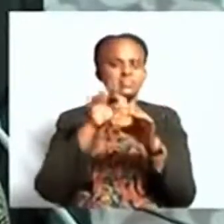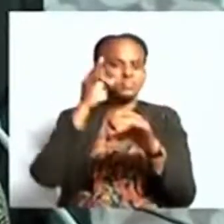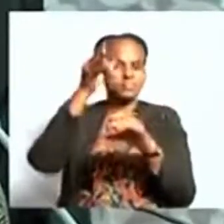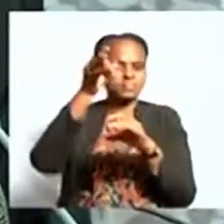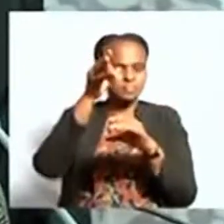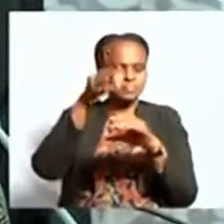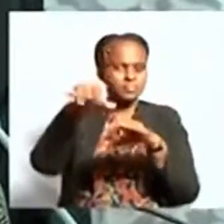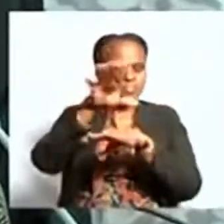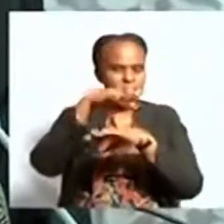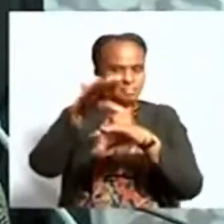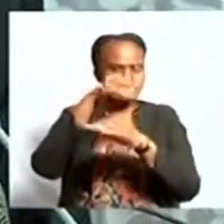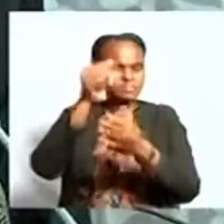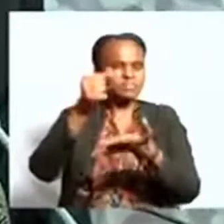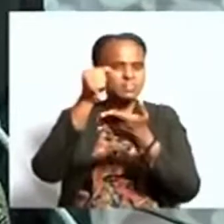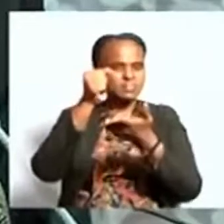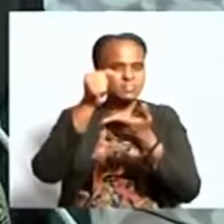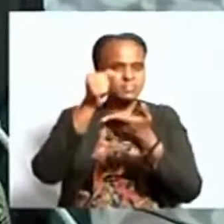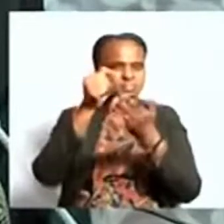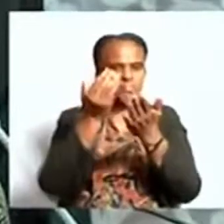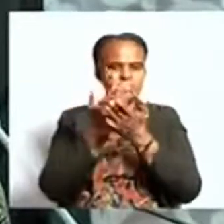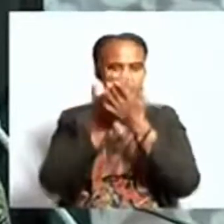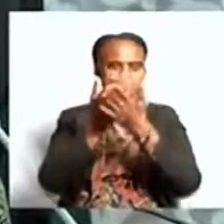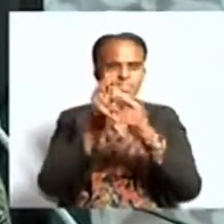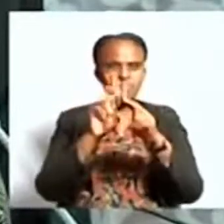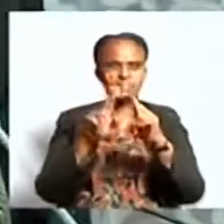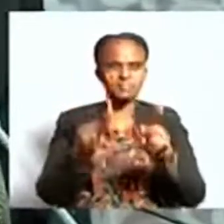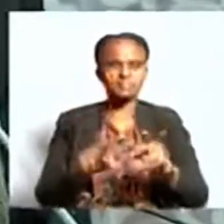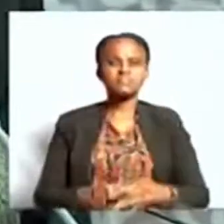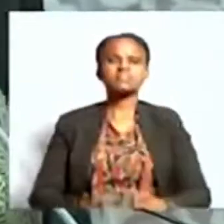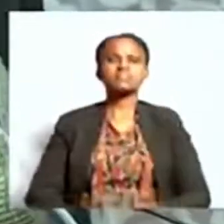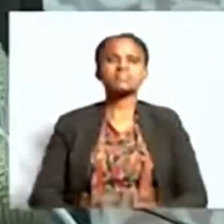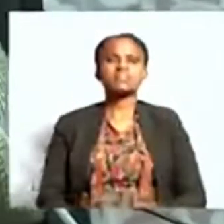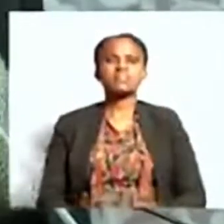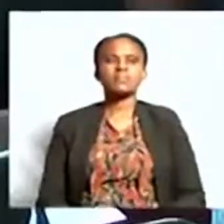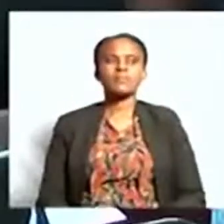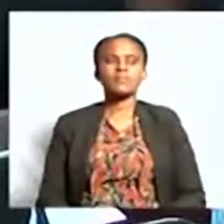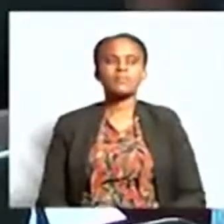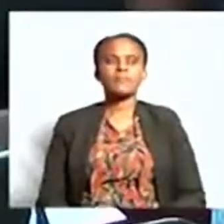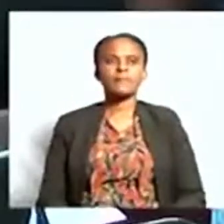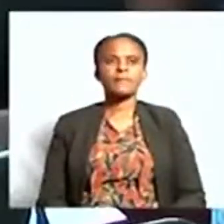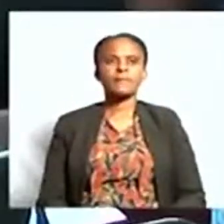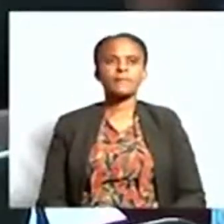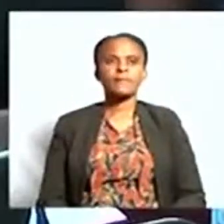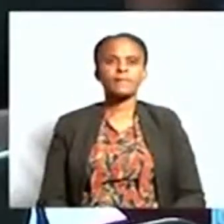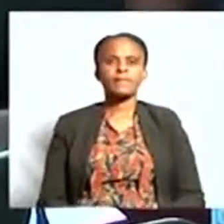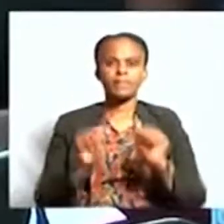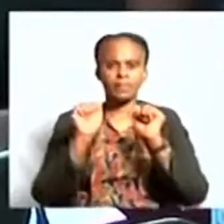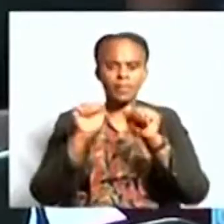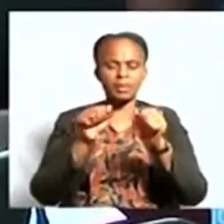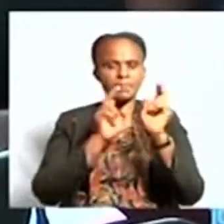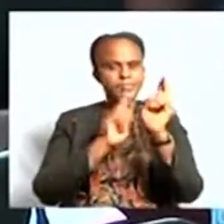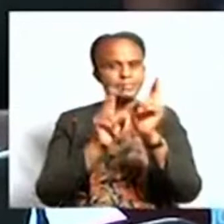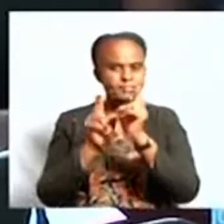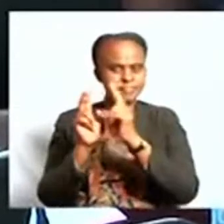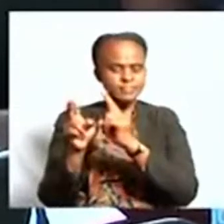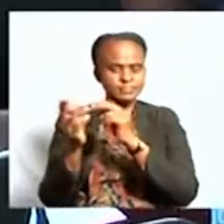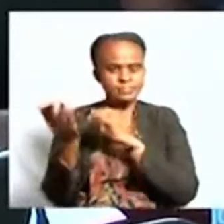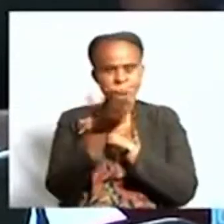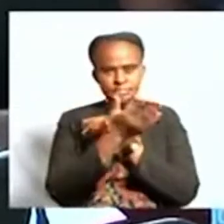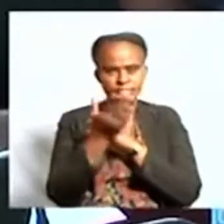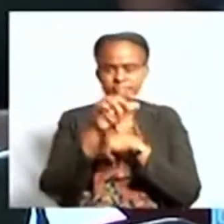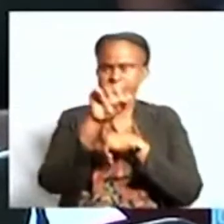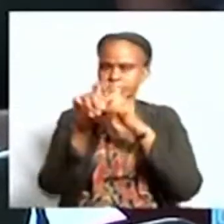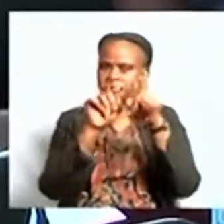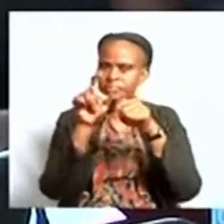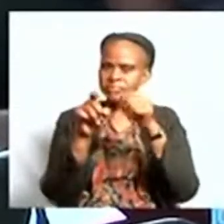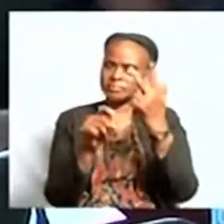correct above the budget? I submit, Chair. Thank you. PS, you can proceed and answer those